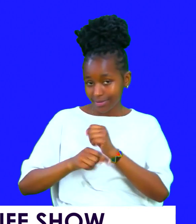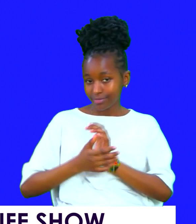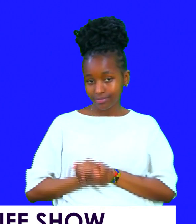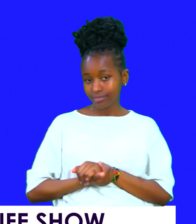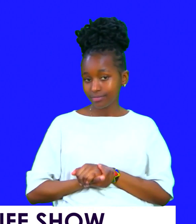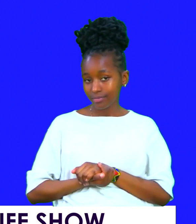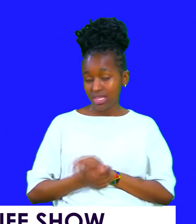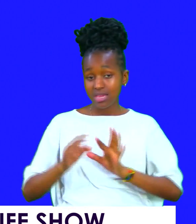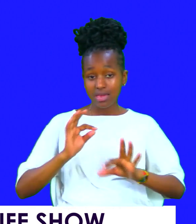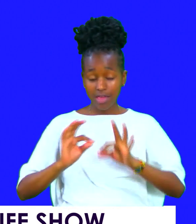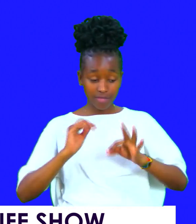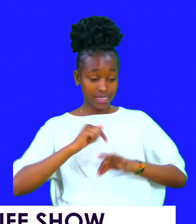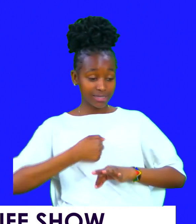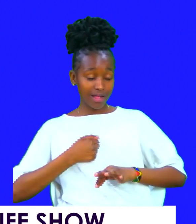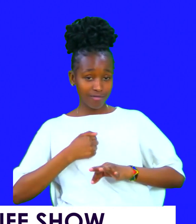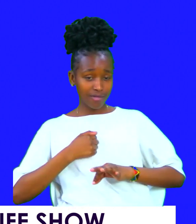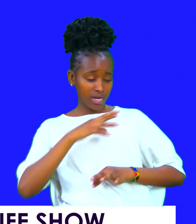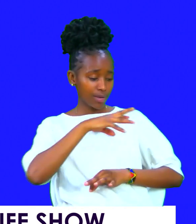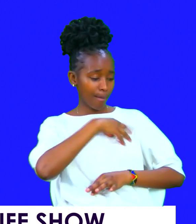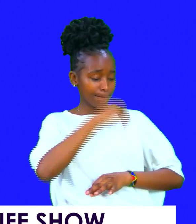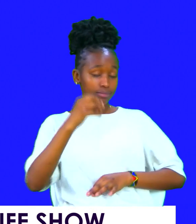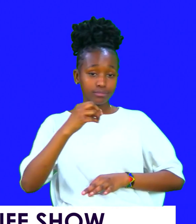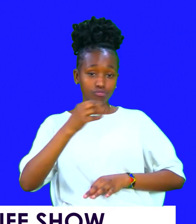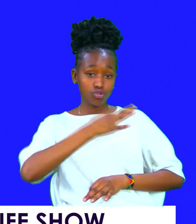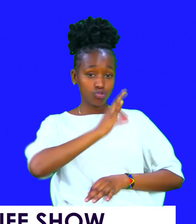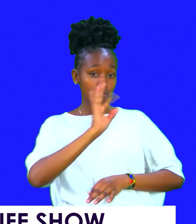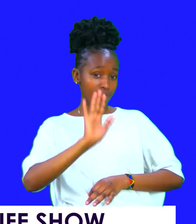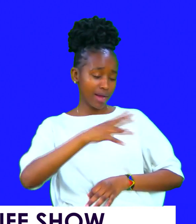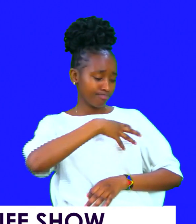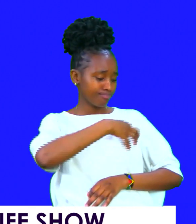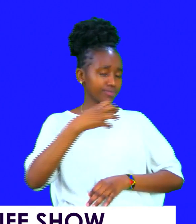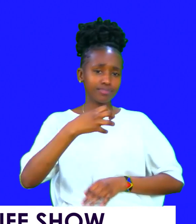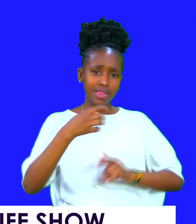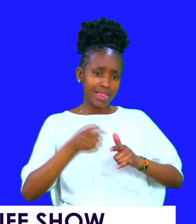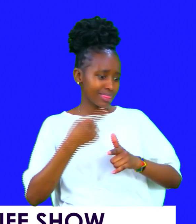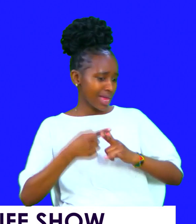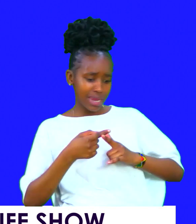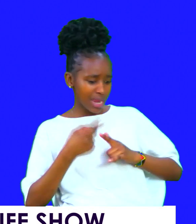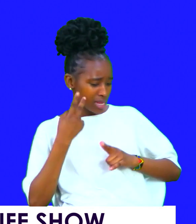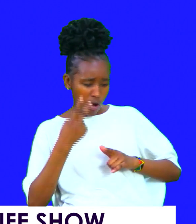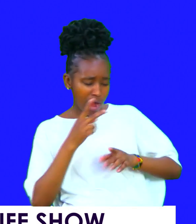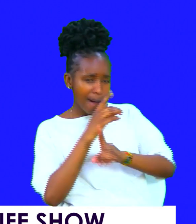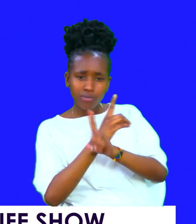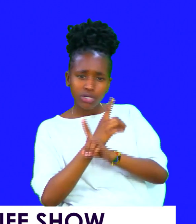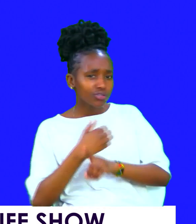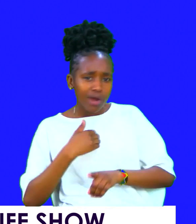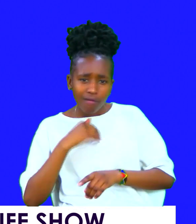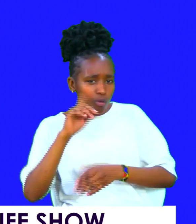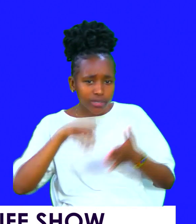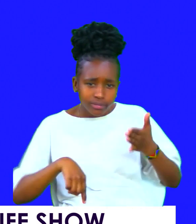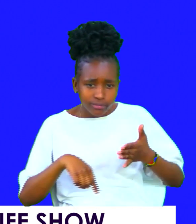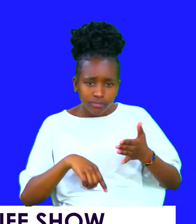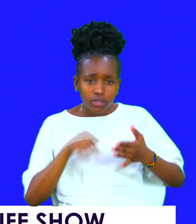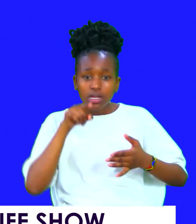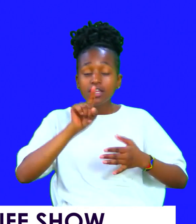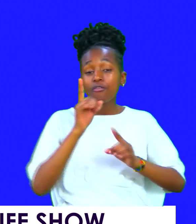If I was to bring out your soul, what is the amount of protection that you place upon your